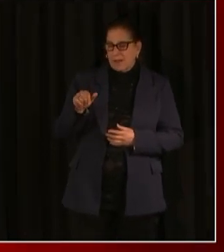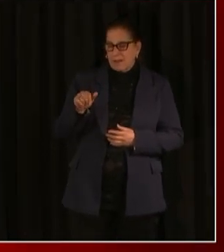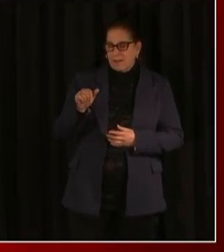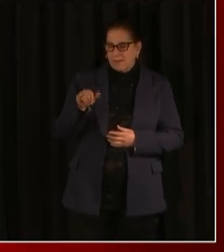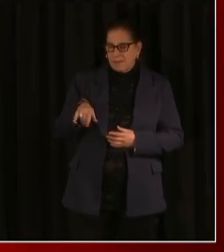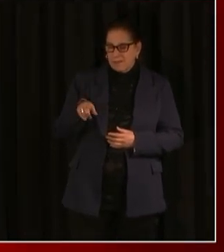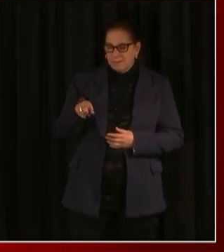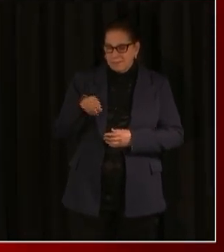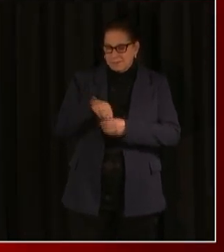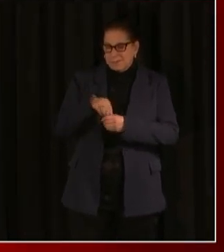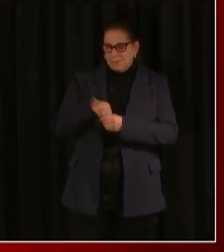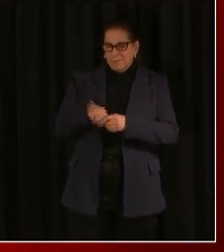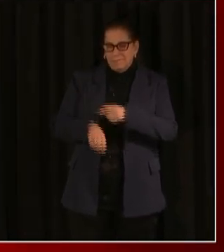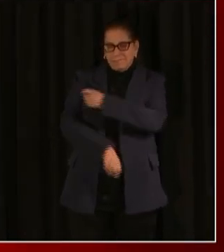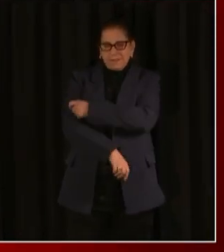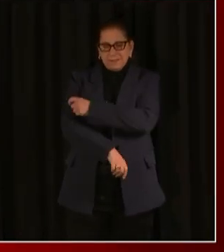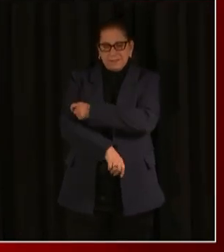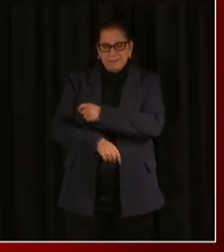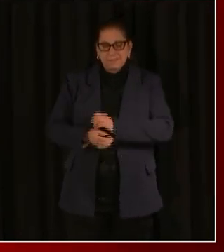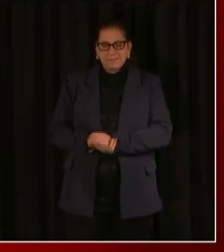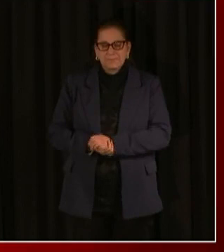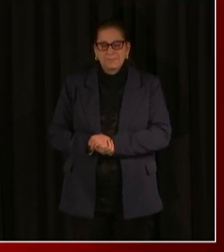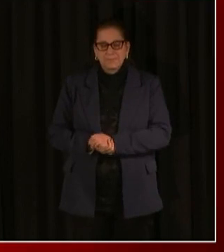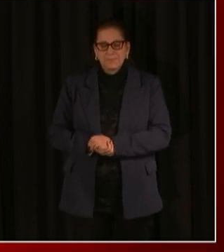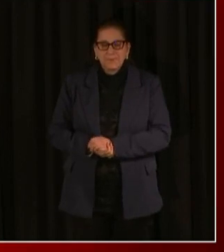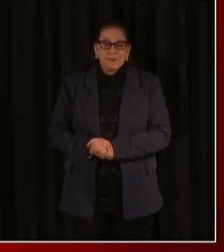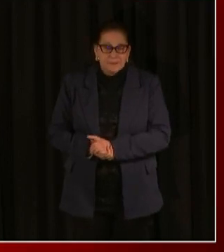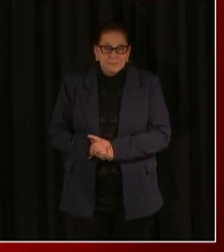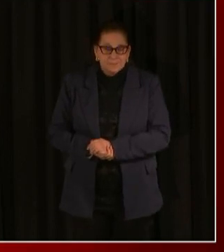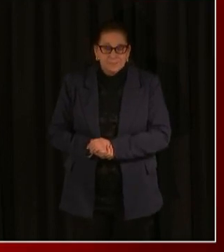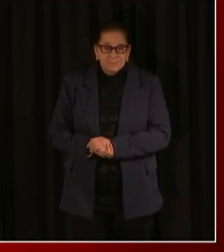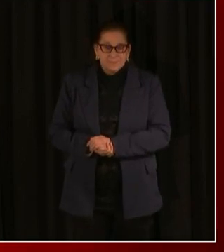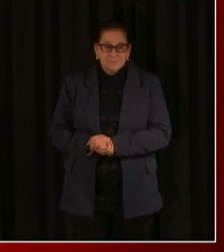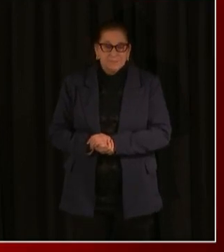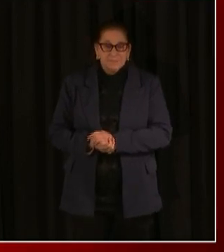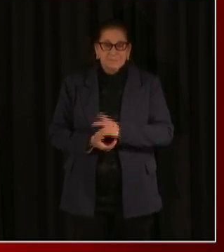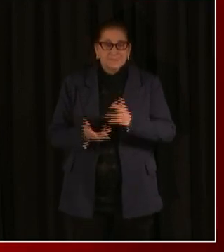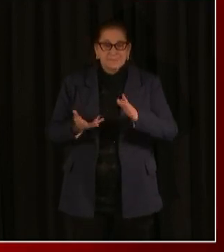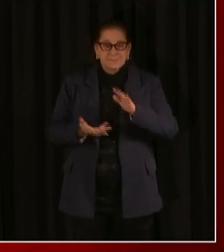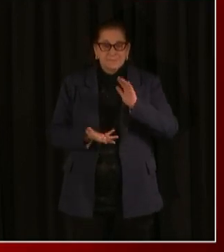get COVID-19 from an mRNA vaccine. Again, it's kind of mimicking that response.